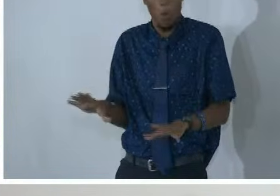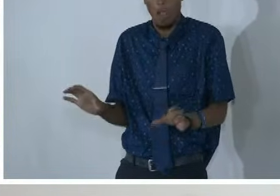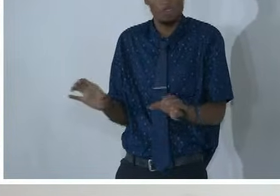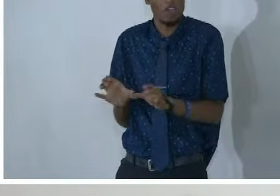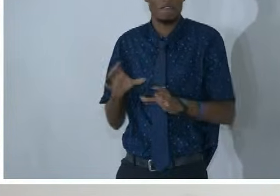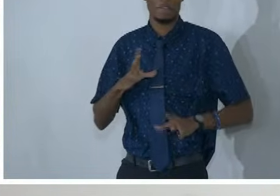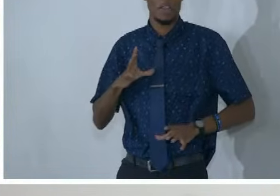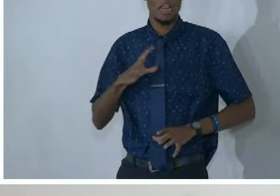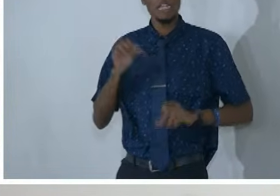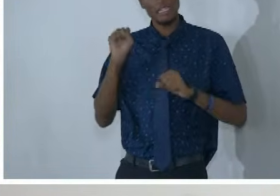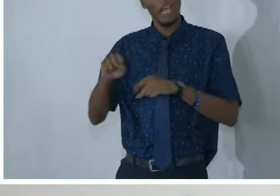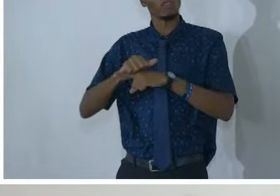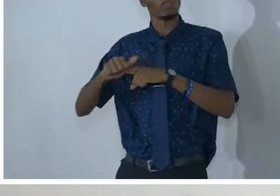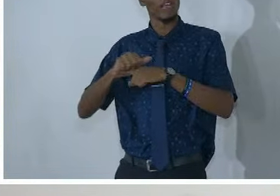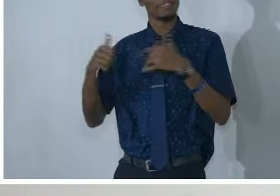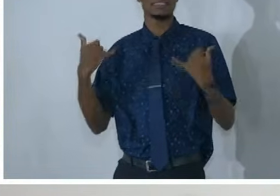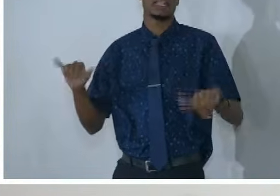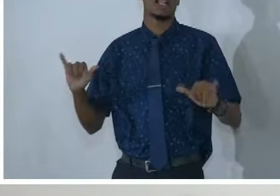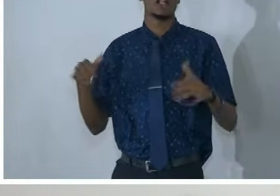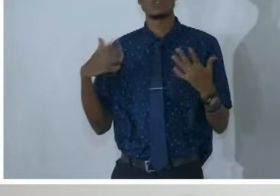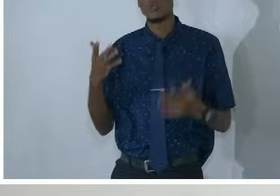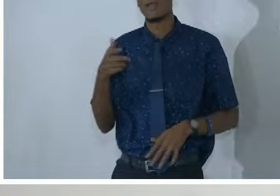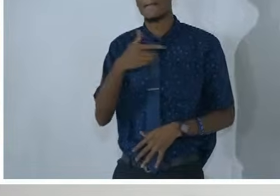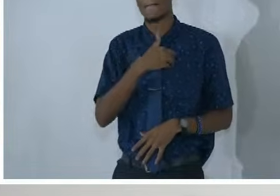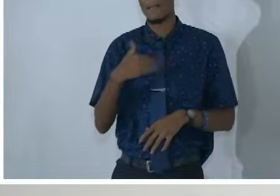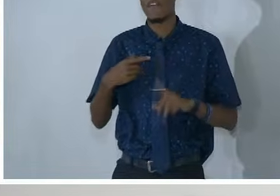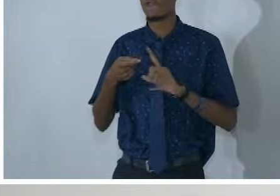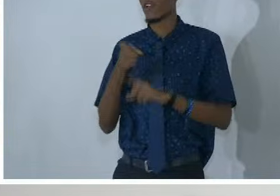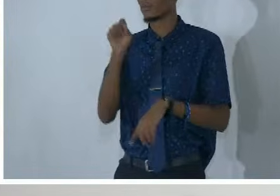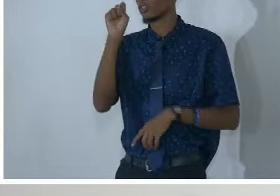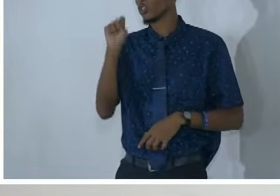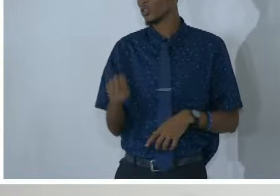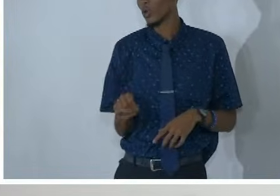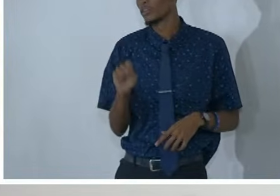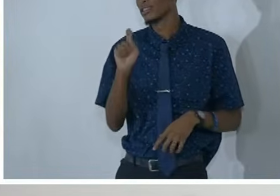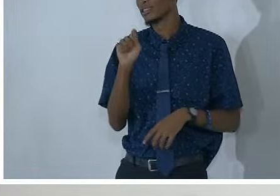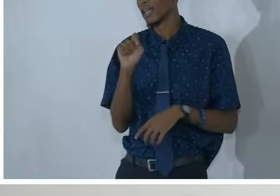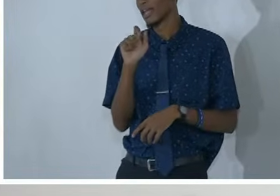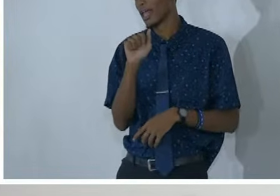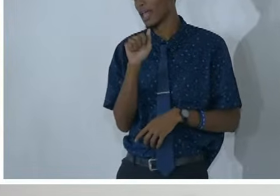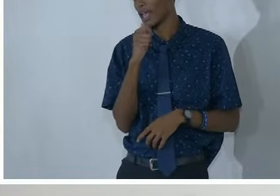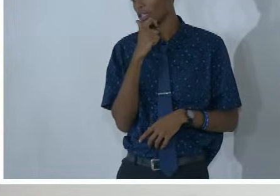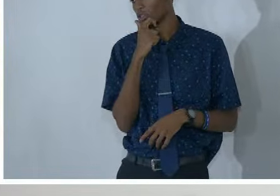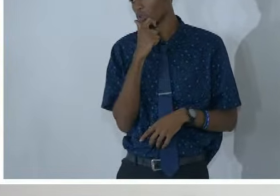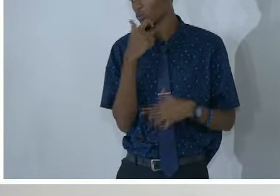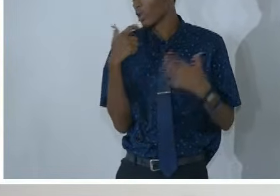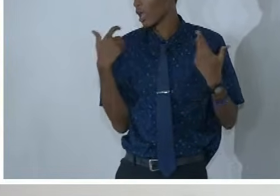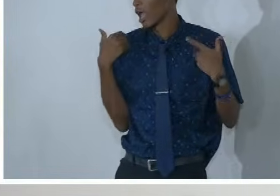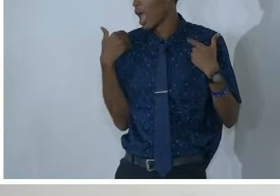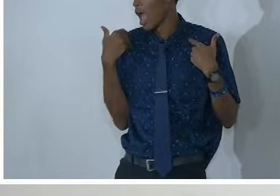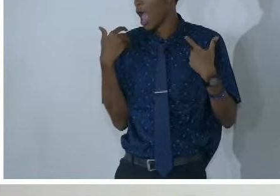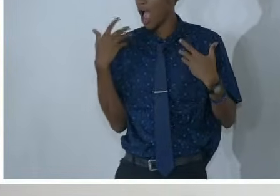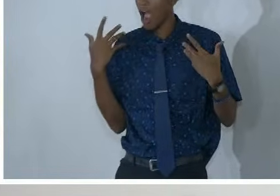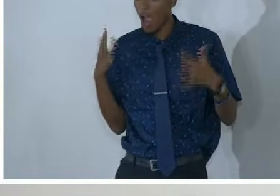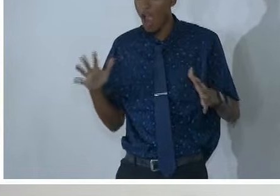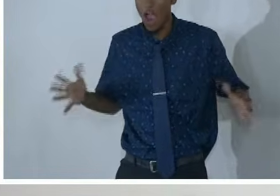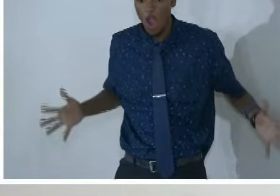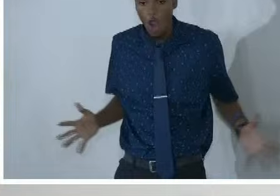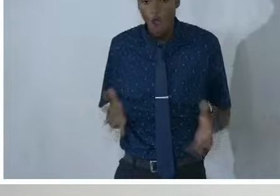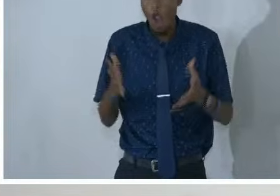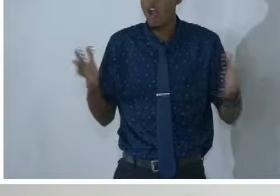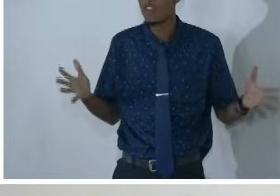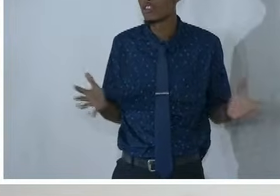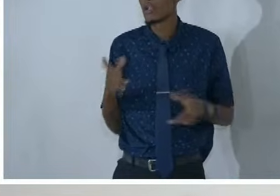indeed, the member from South St. Andrew, I have encouraged persons